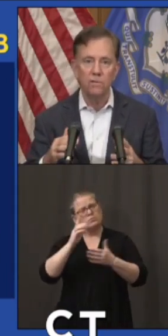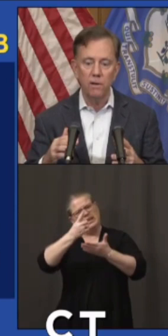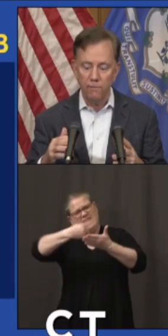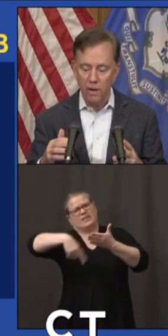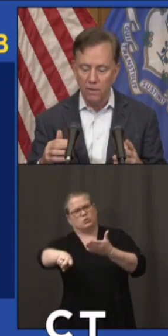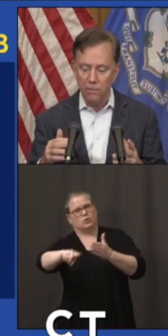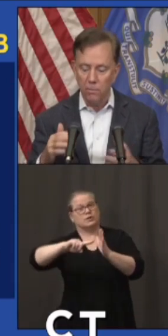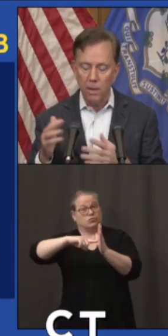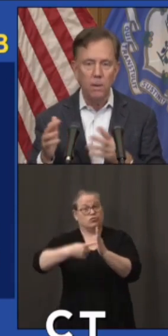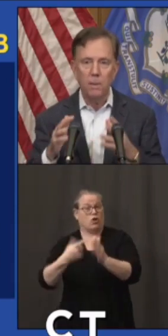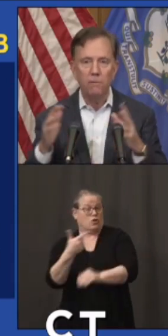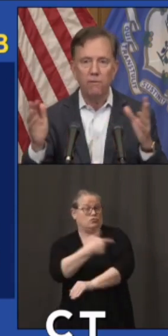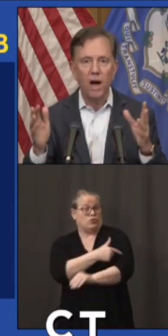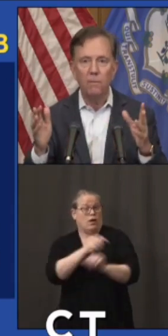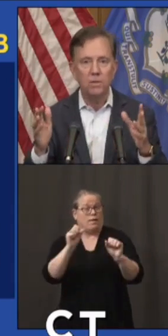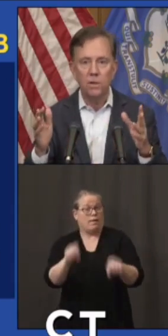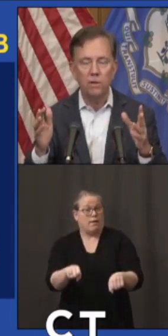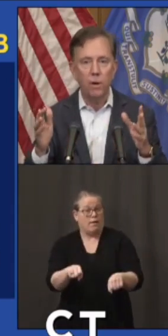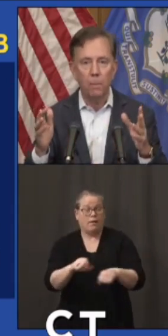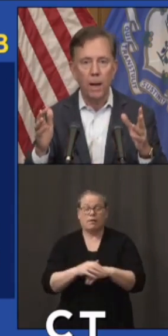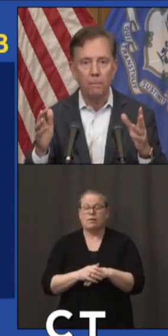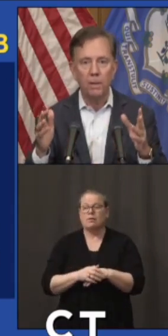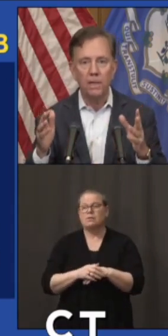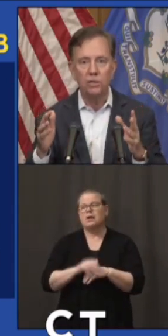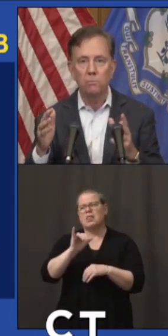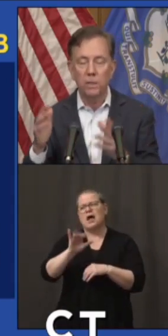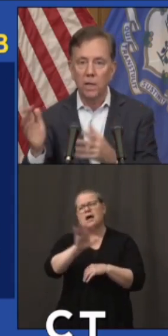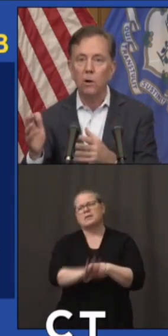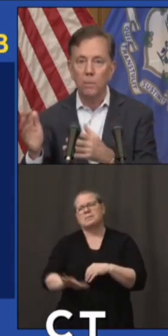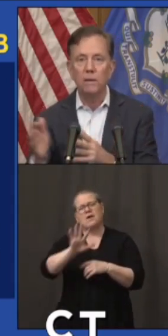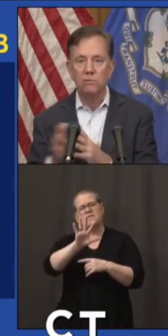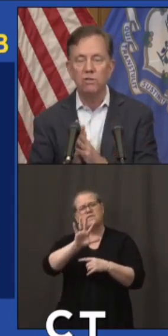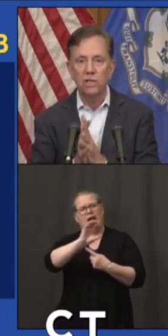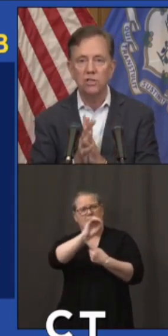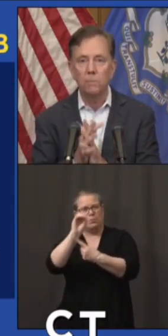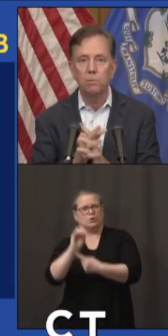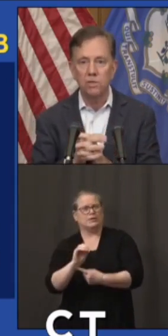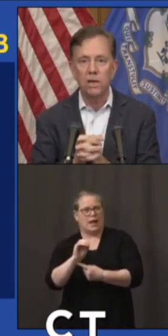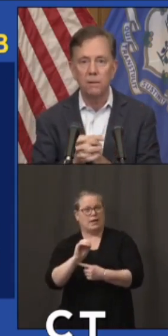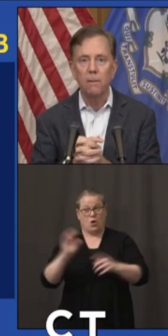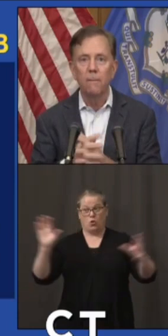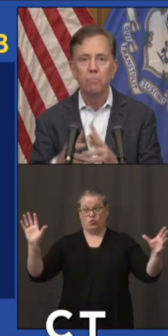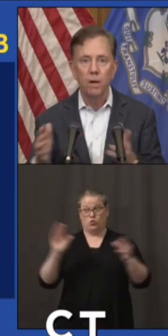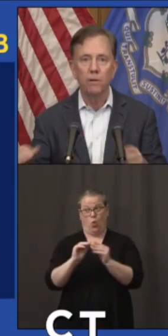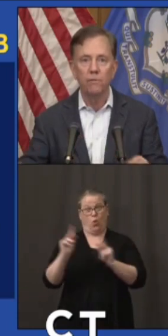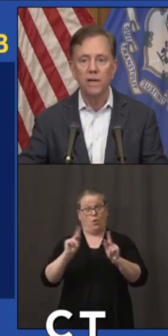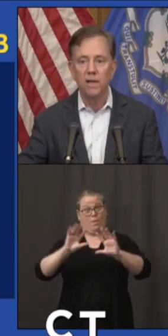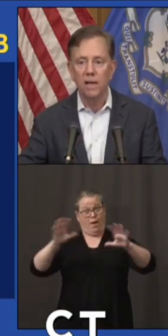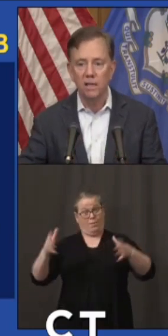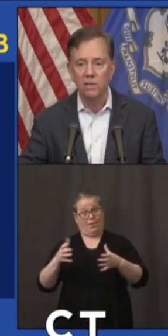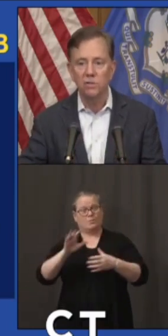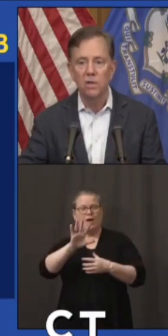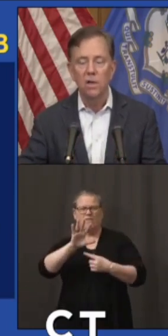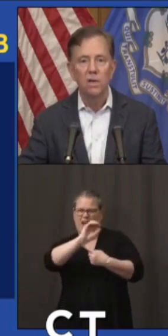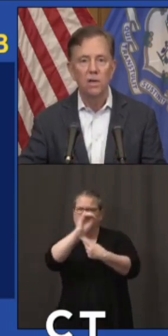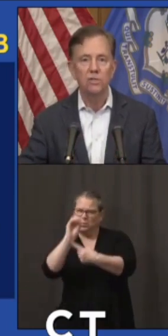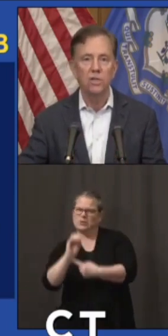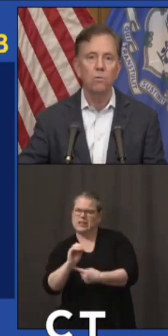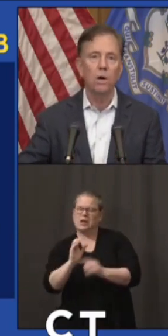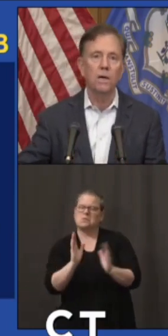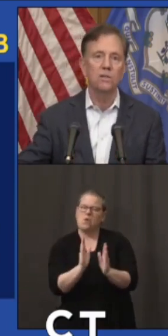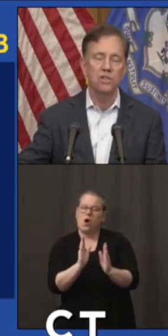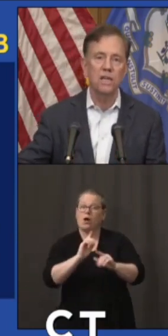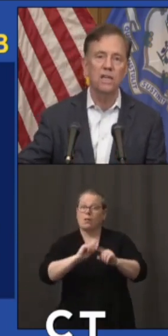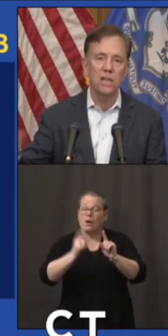age of 75, there may be about 5% of our population, but they are about 60% of the fatalities. You can